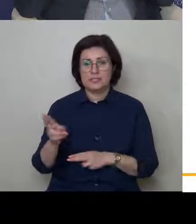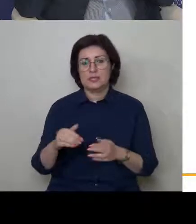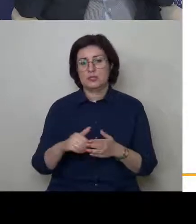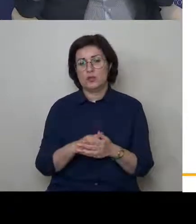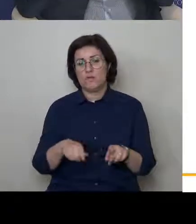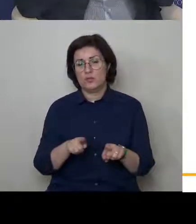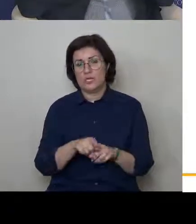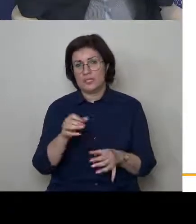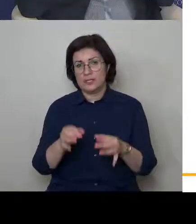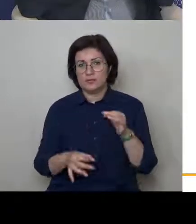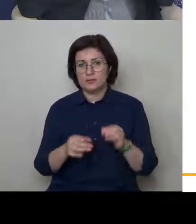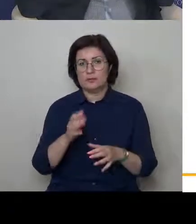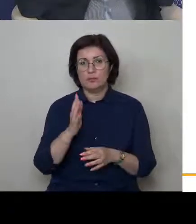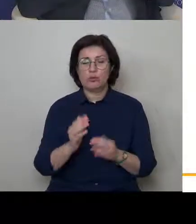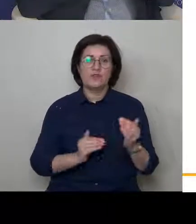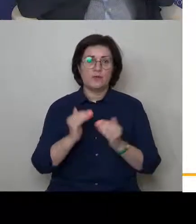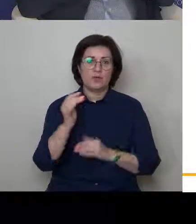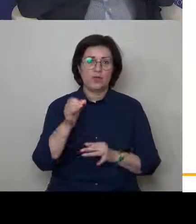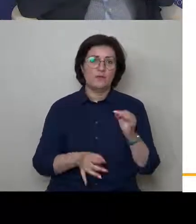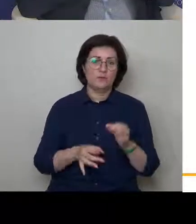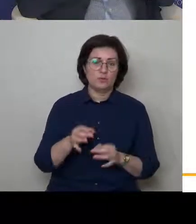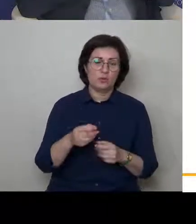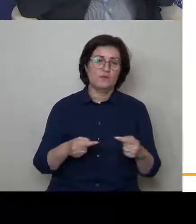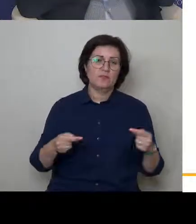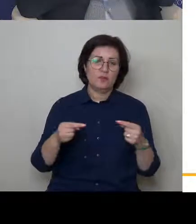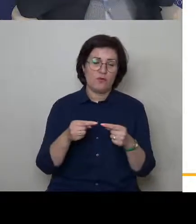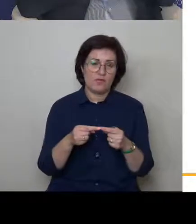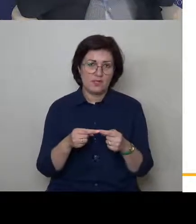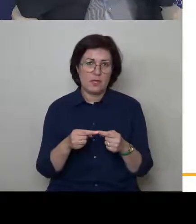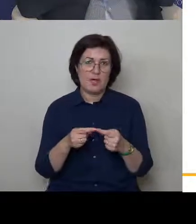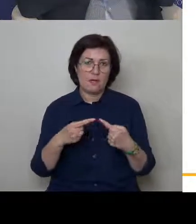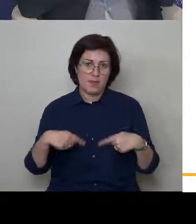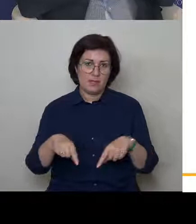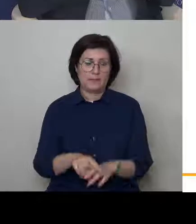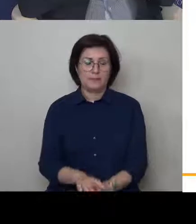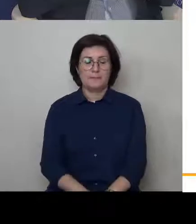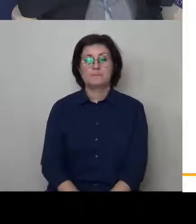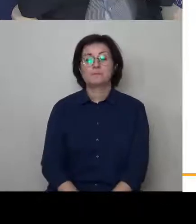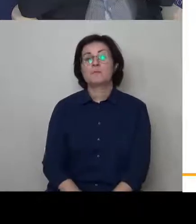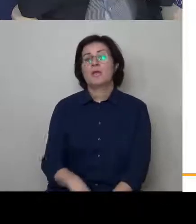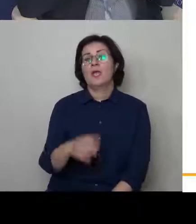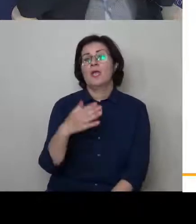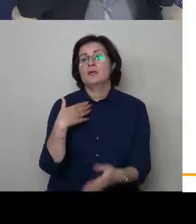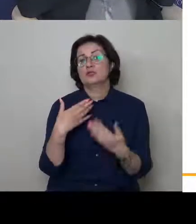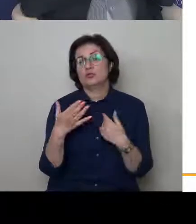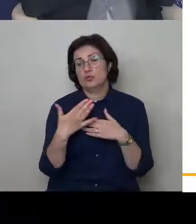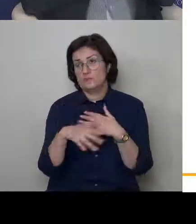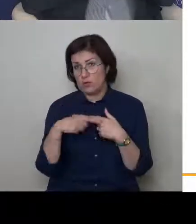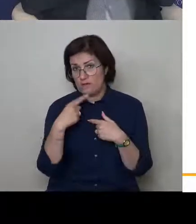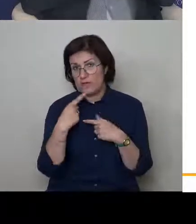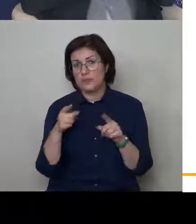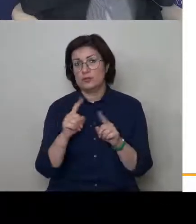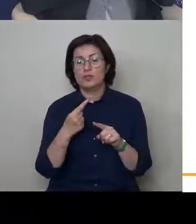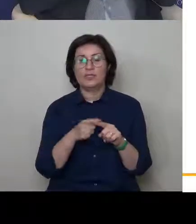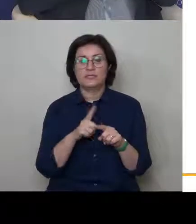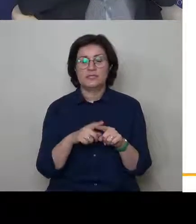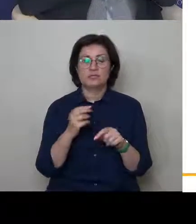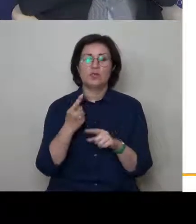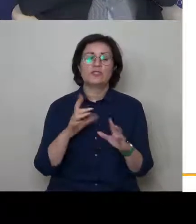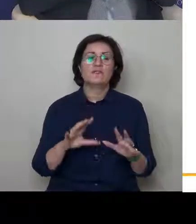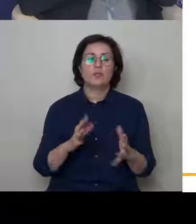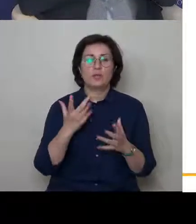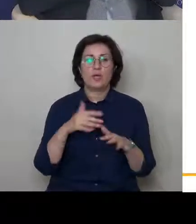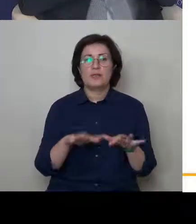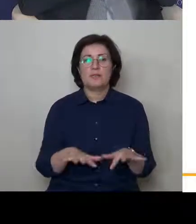the court of appeal again, but it would be the court of appeal and a chamber of the Supreme Court. Now, we've already said